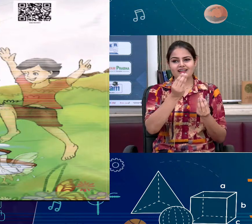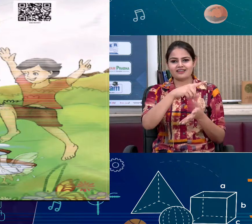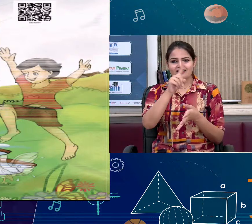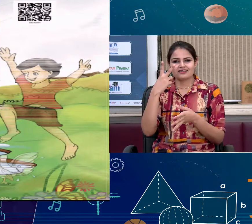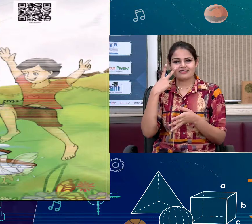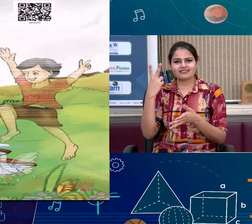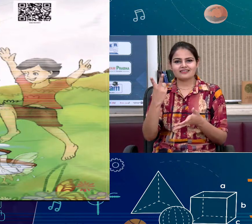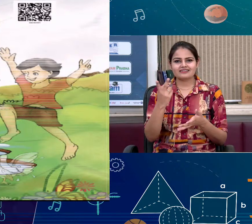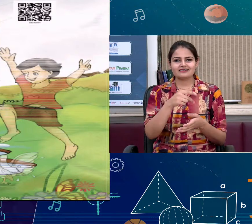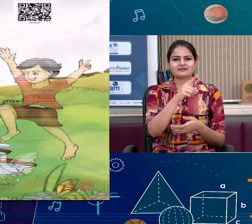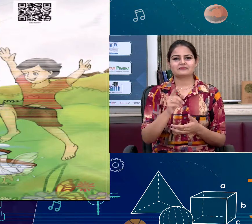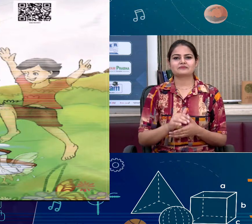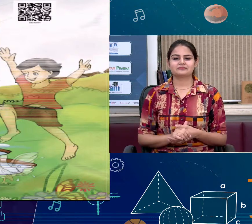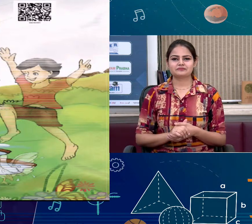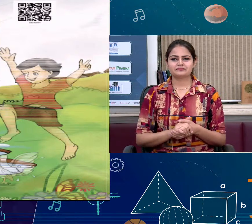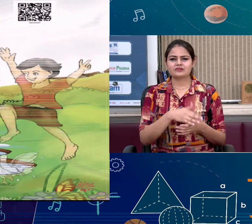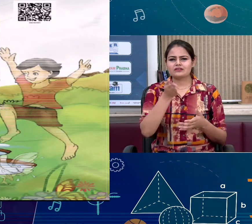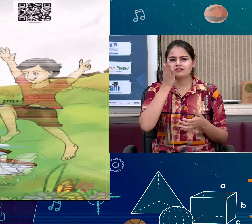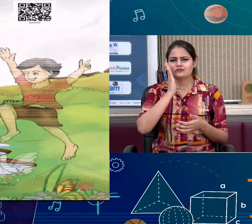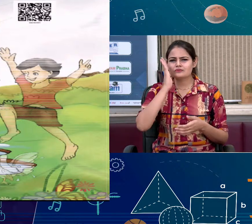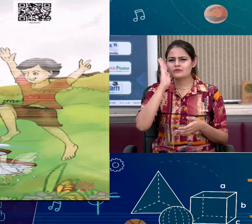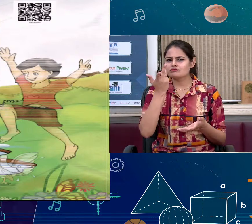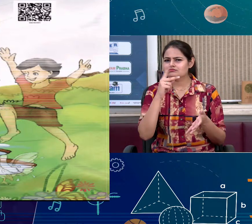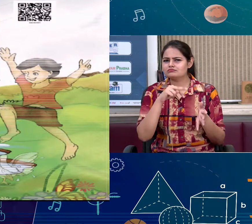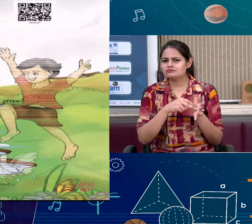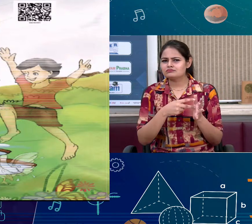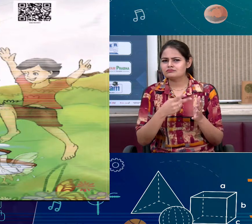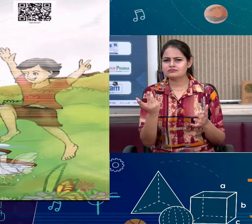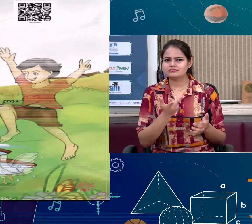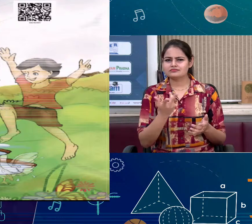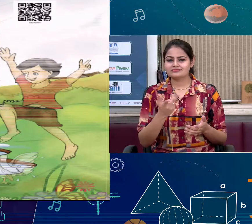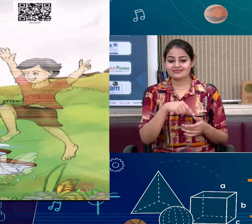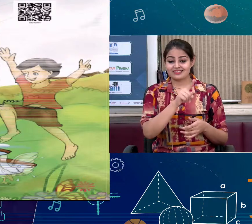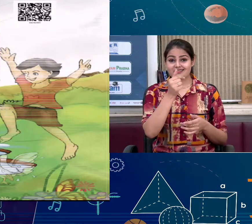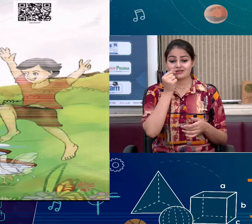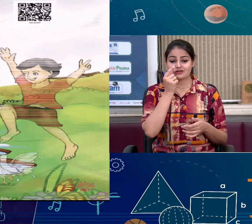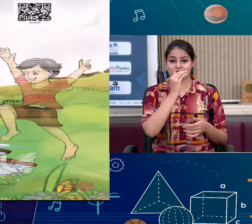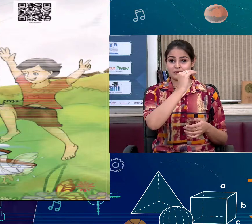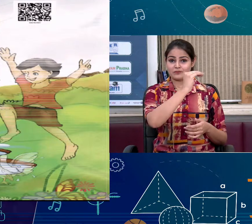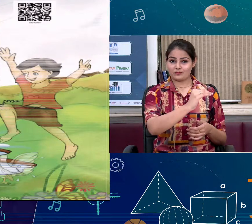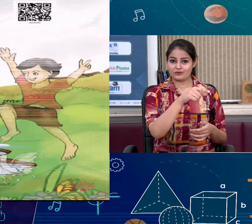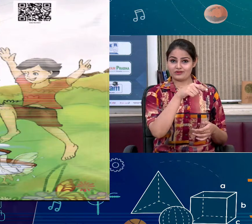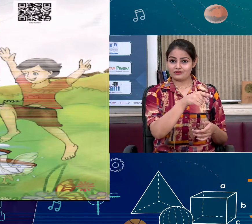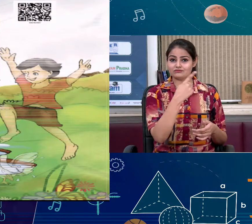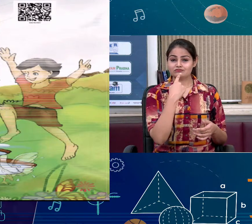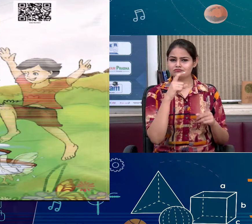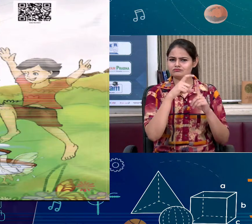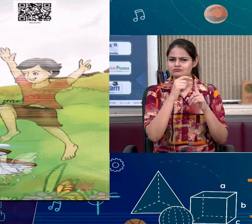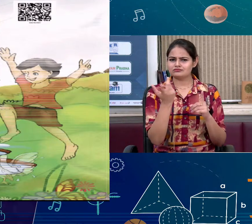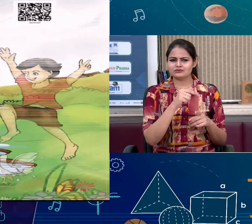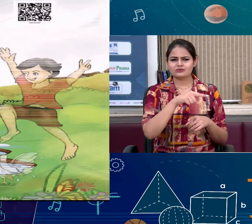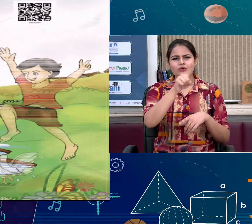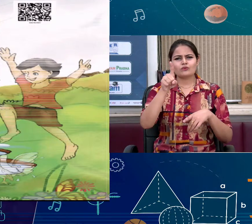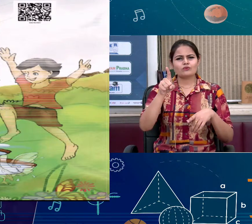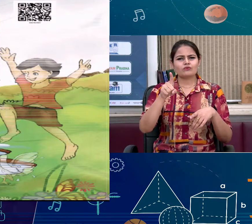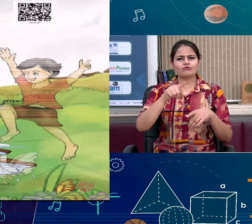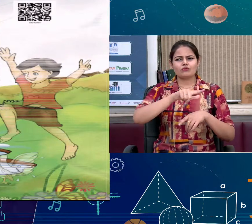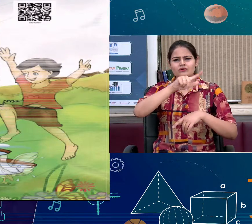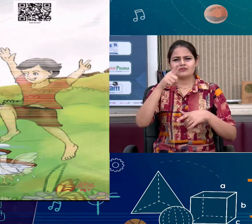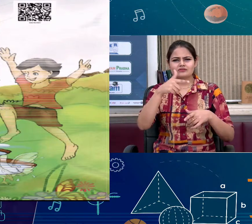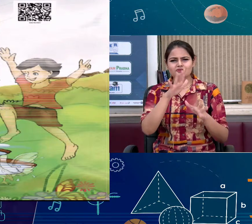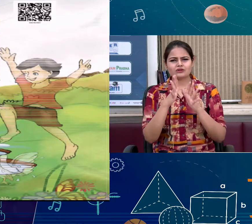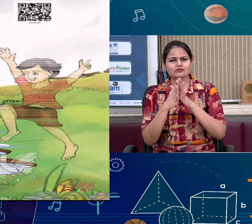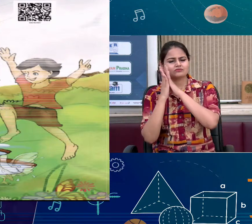buzzing bees. So the poem looks like this boy is calling every little sleepy head who are